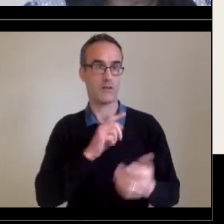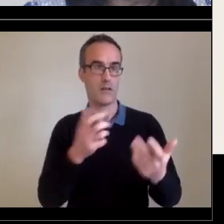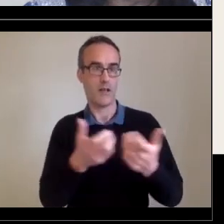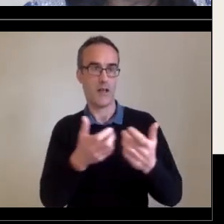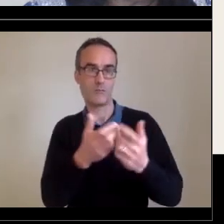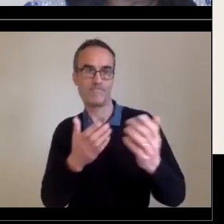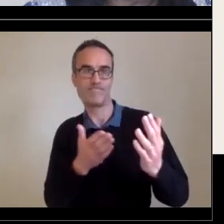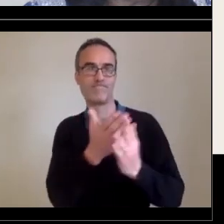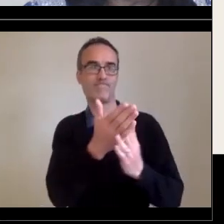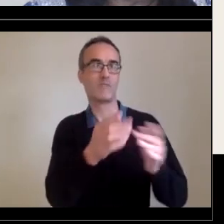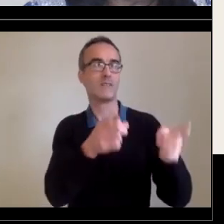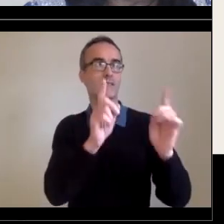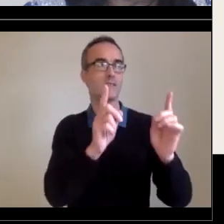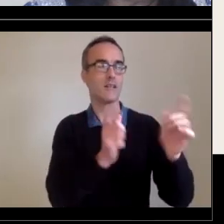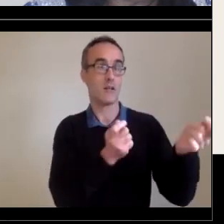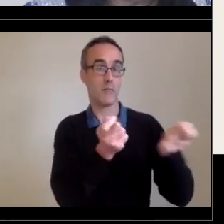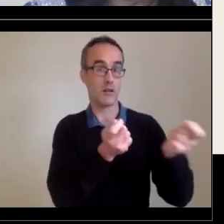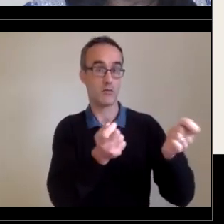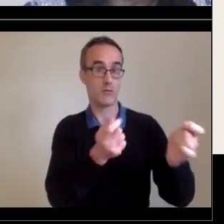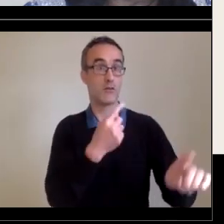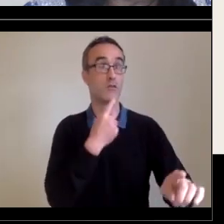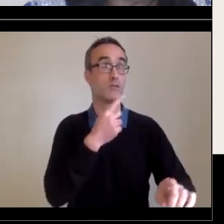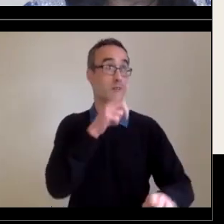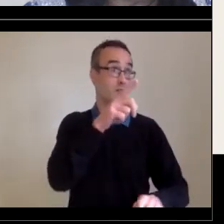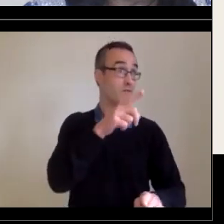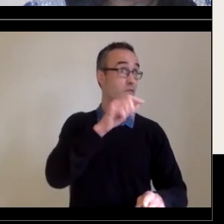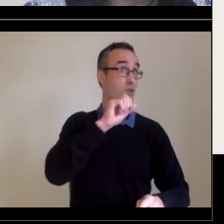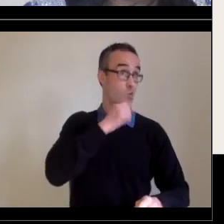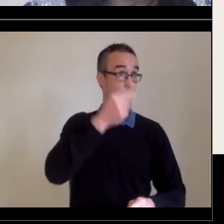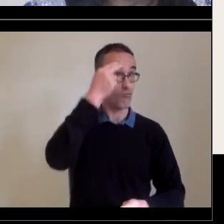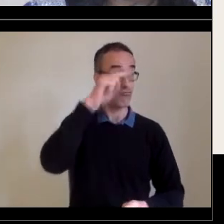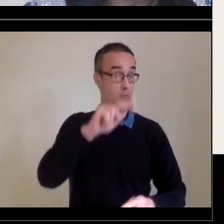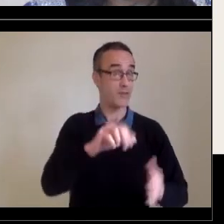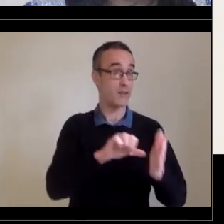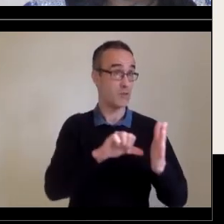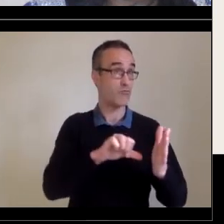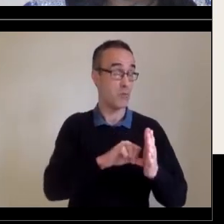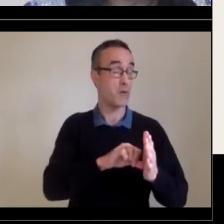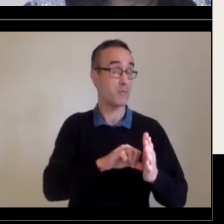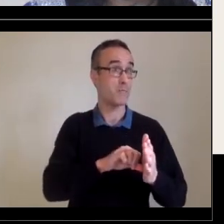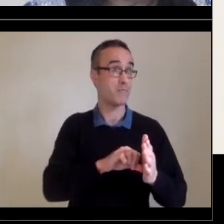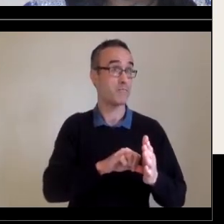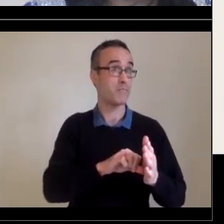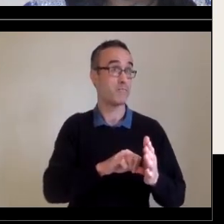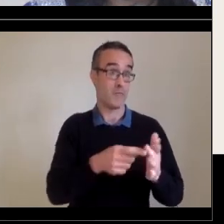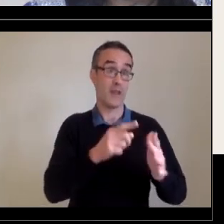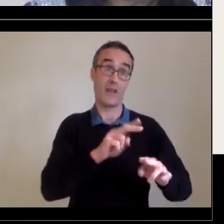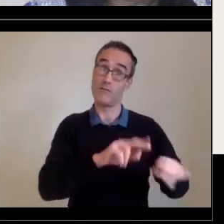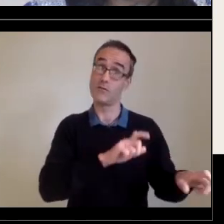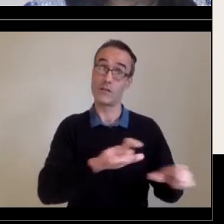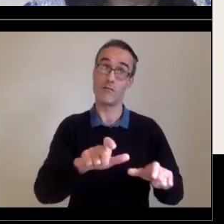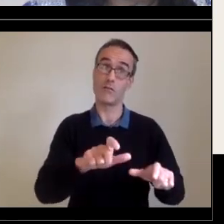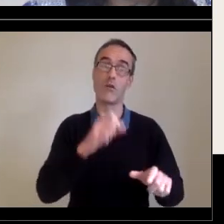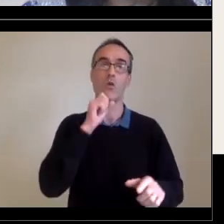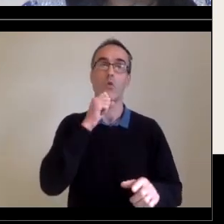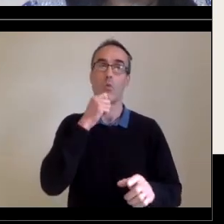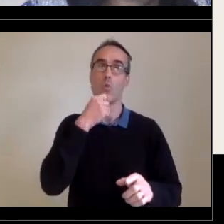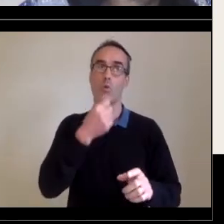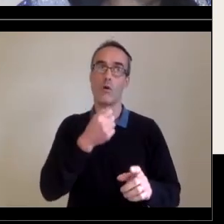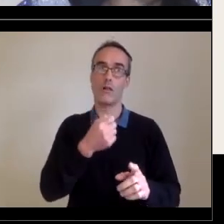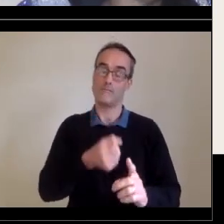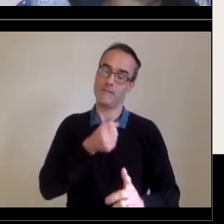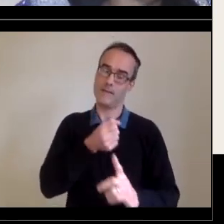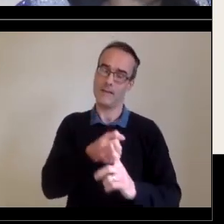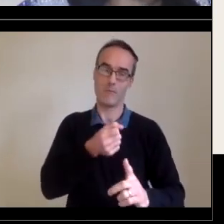is to say, you know, there's going to be some reputational harm here, and there is going to be an impact on the business in all sorts of